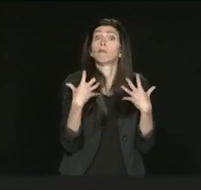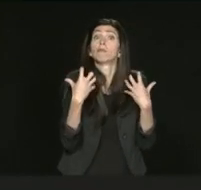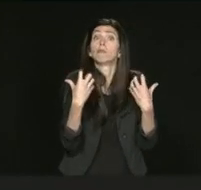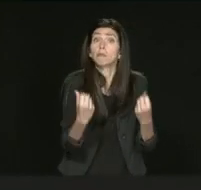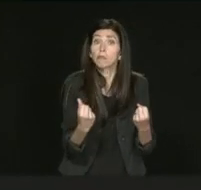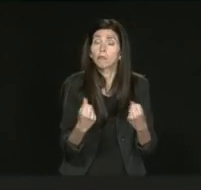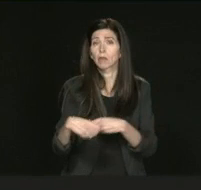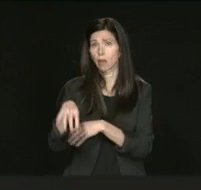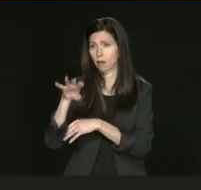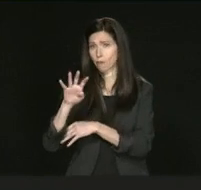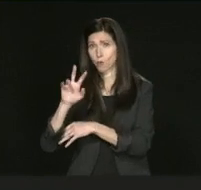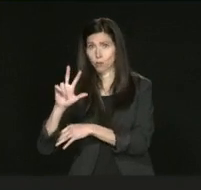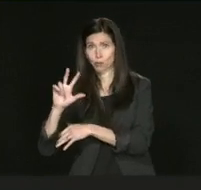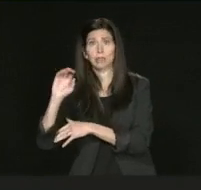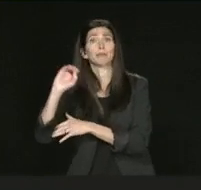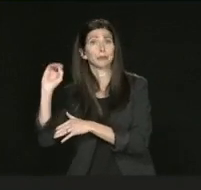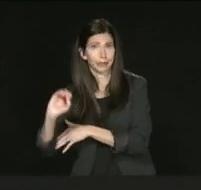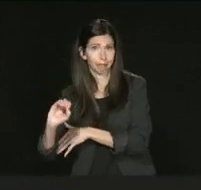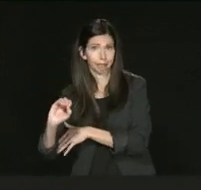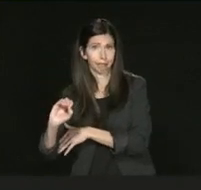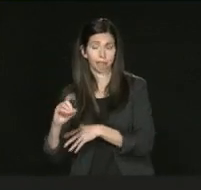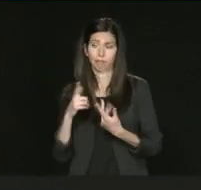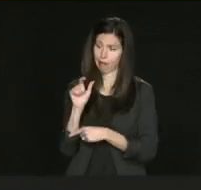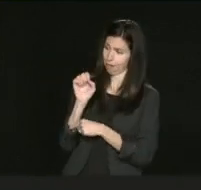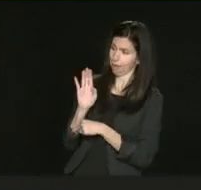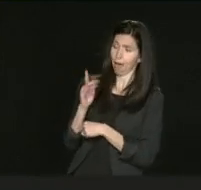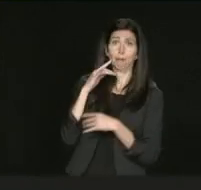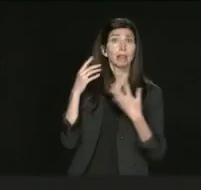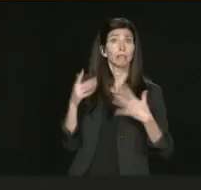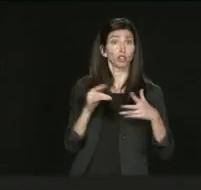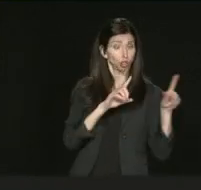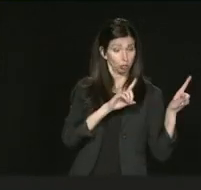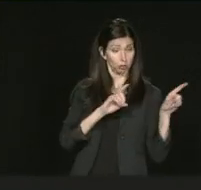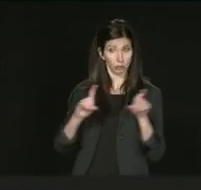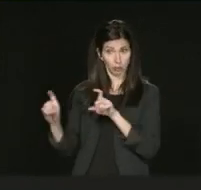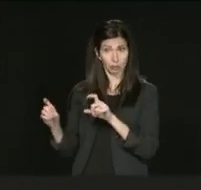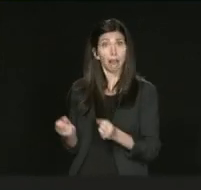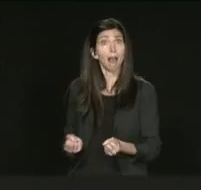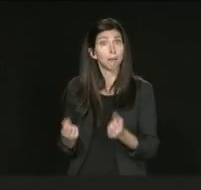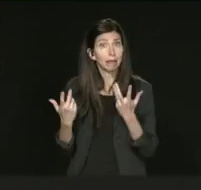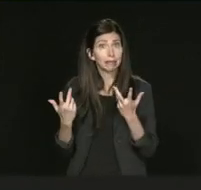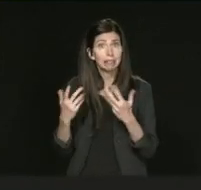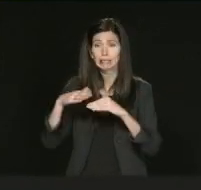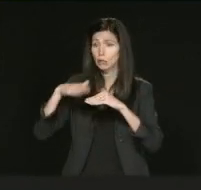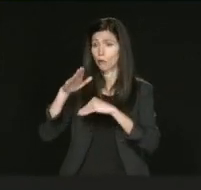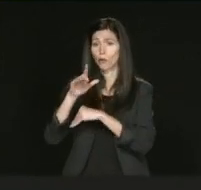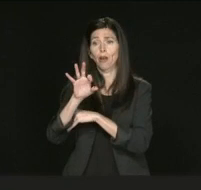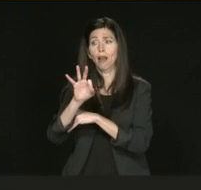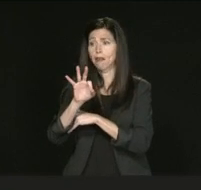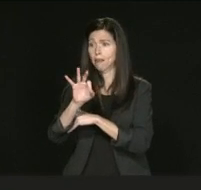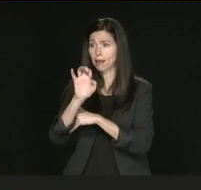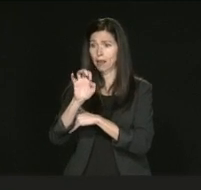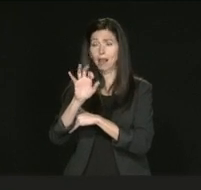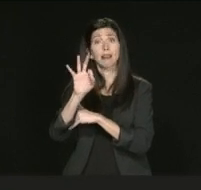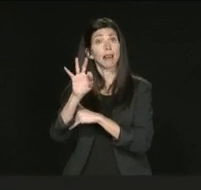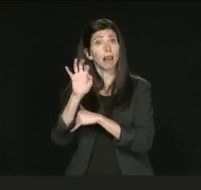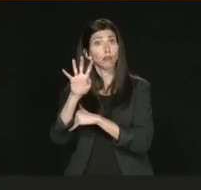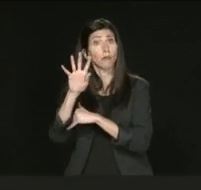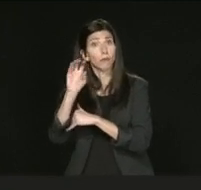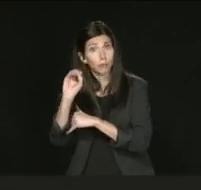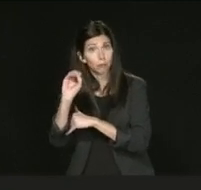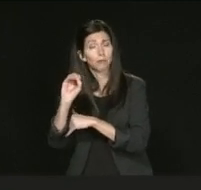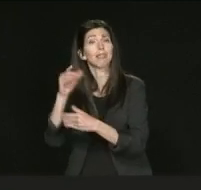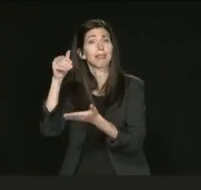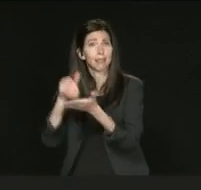over 970,000 people for COVID-19 to date, with about 6% of these testing